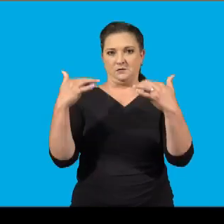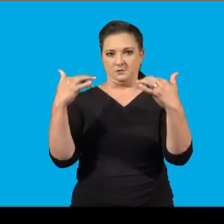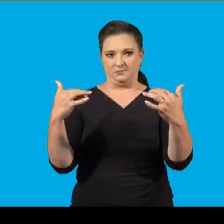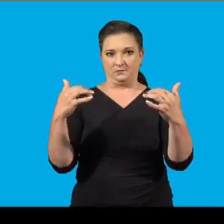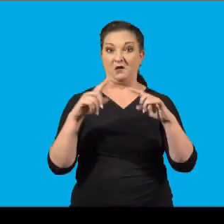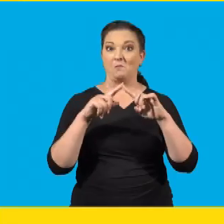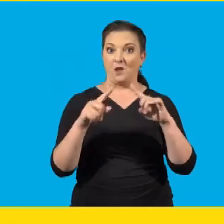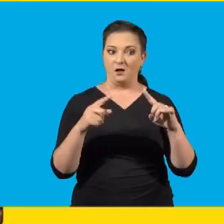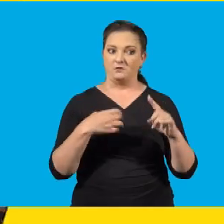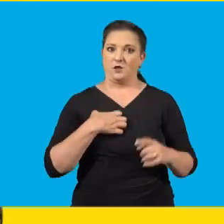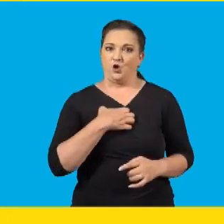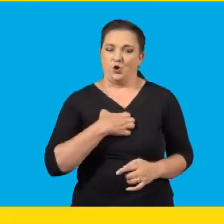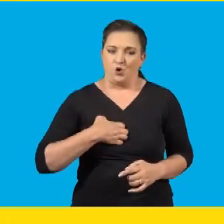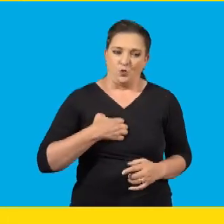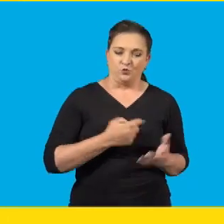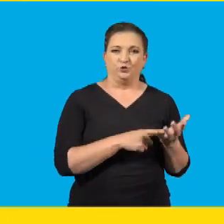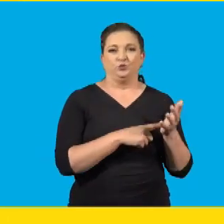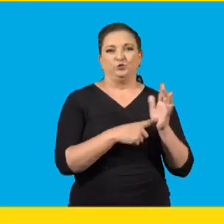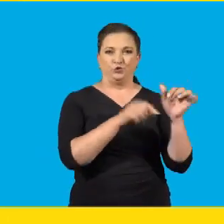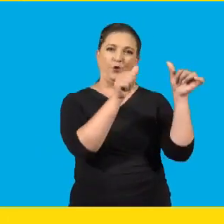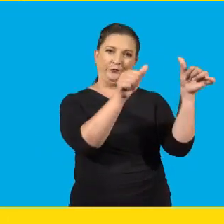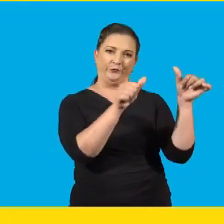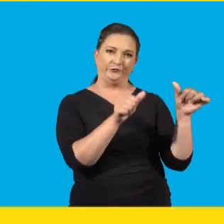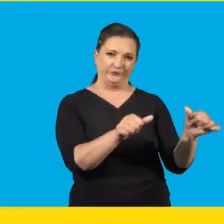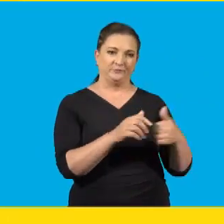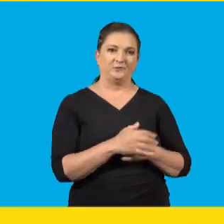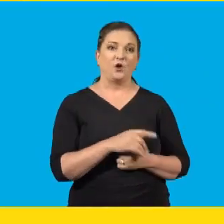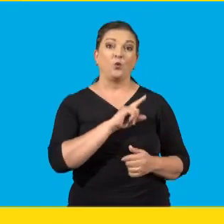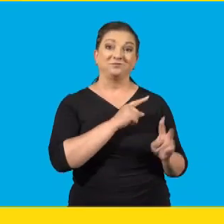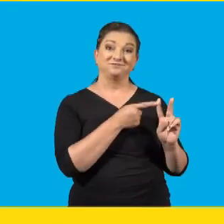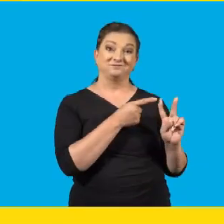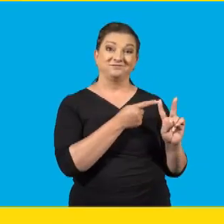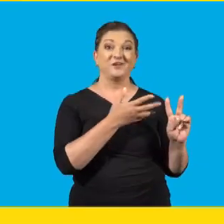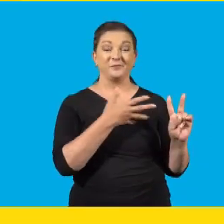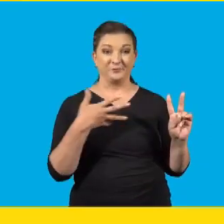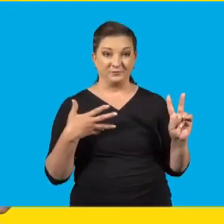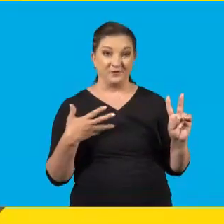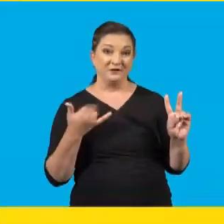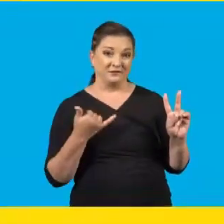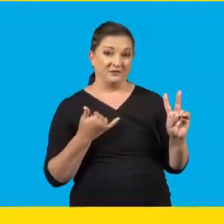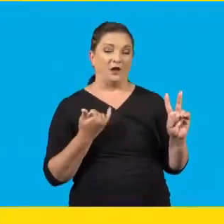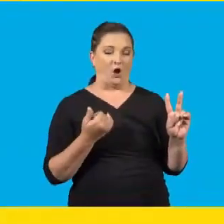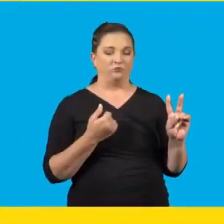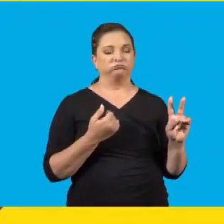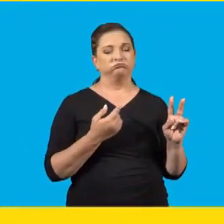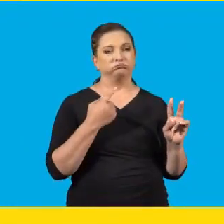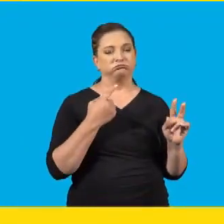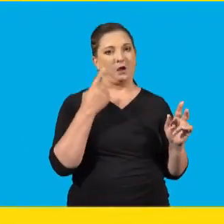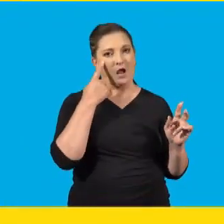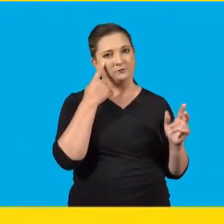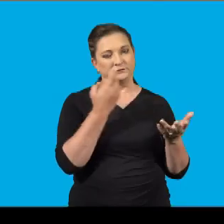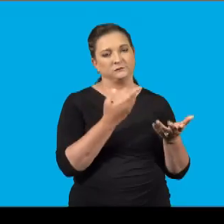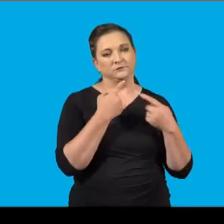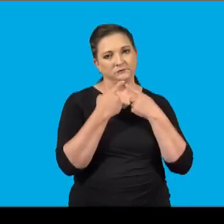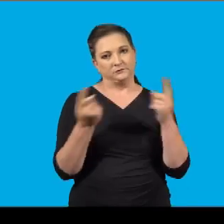hearing, but it also shows the emotion that is going on here as the mother is hearing and giving